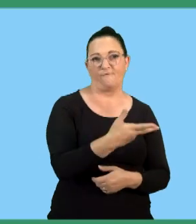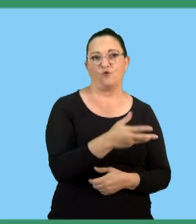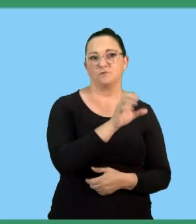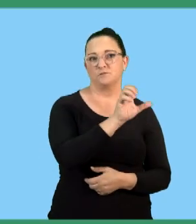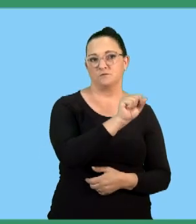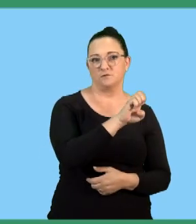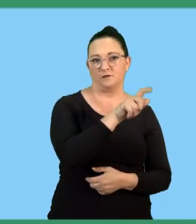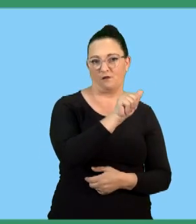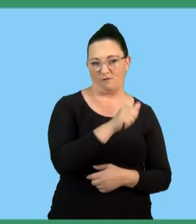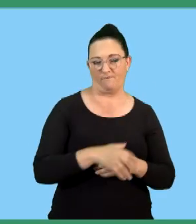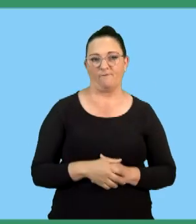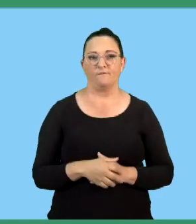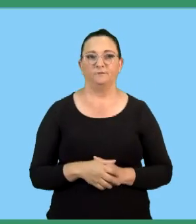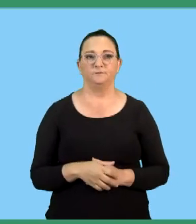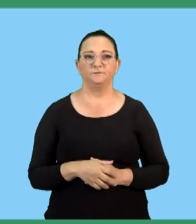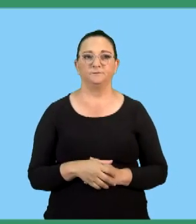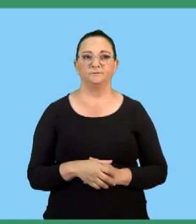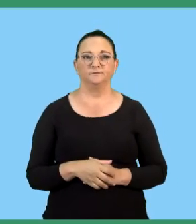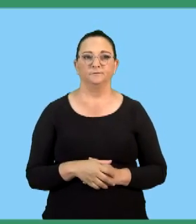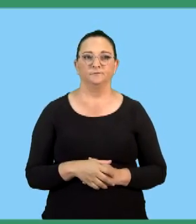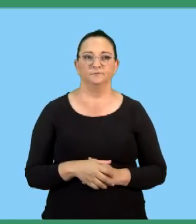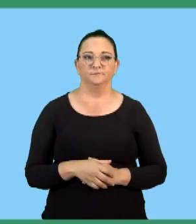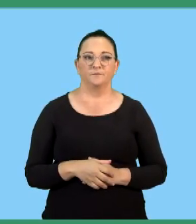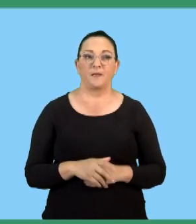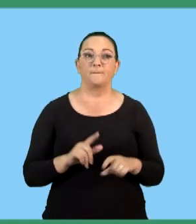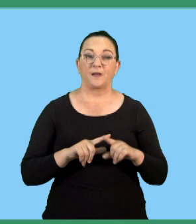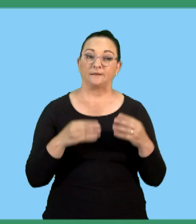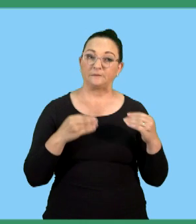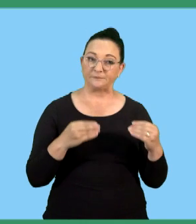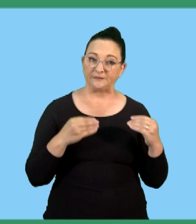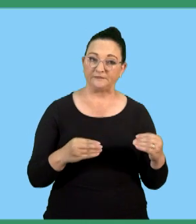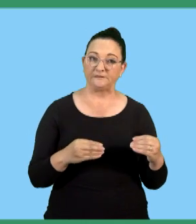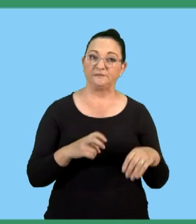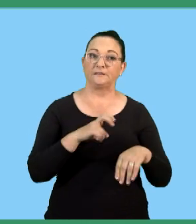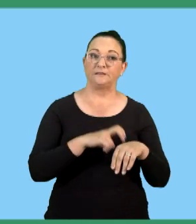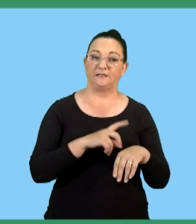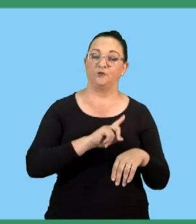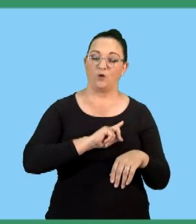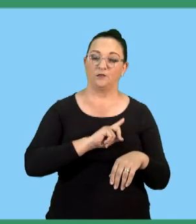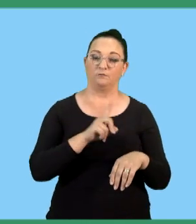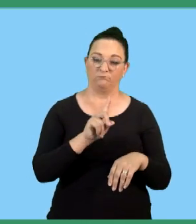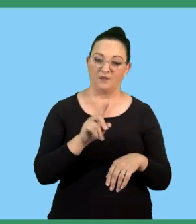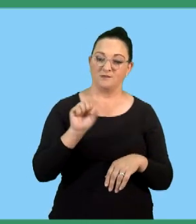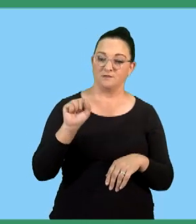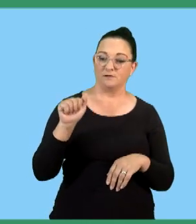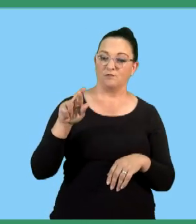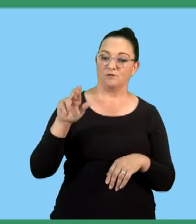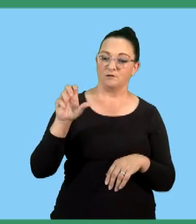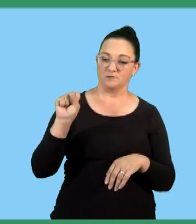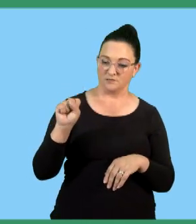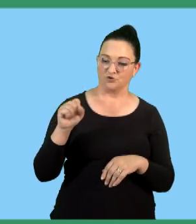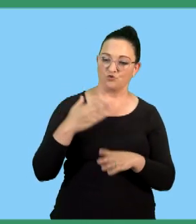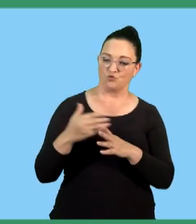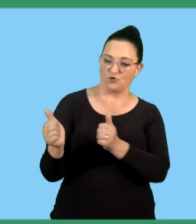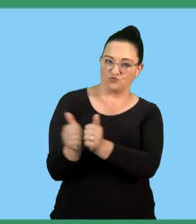CETAs. Right, let's carry on. Businesses should register with SARS in the area in which